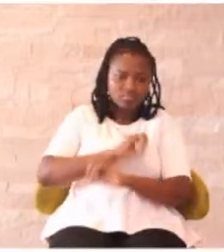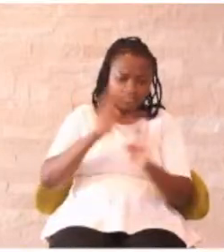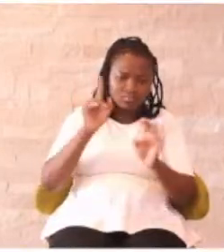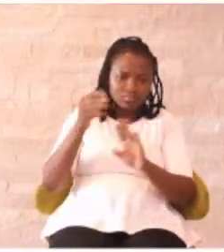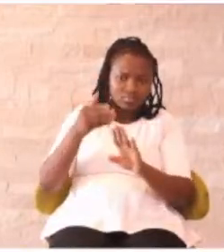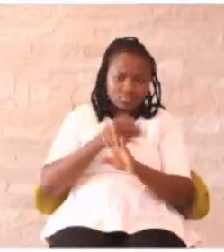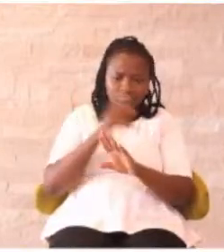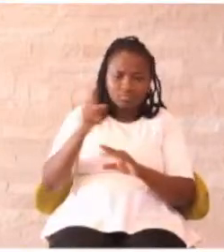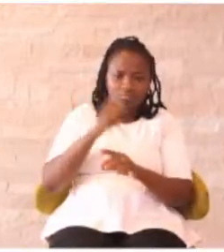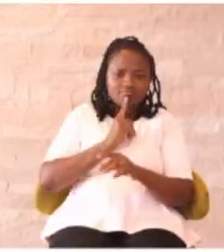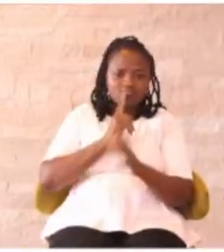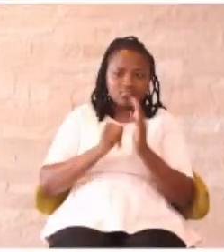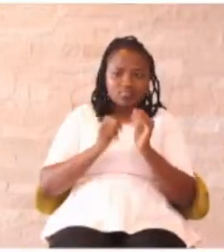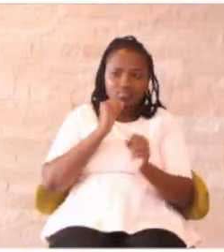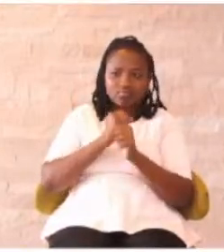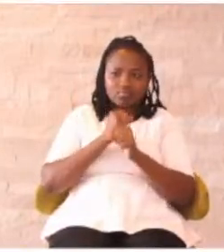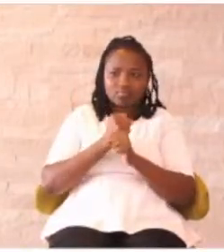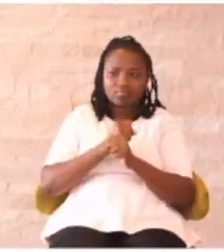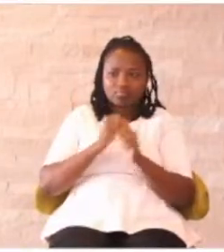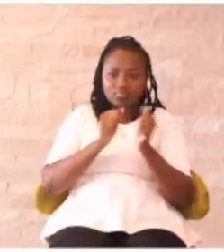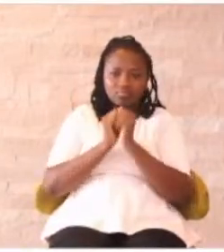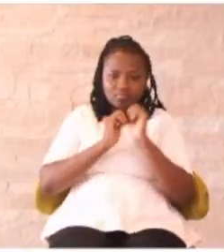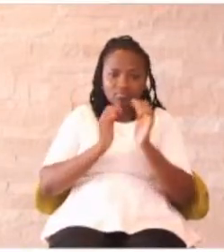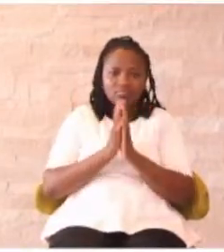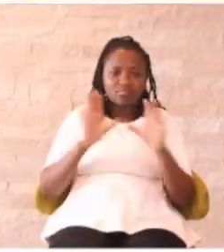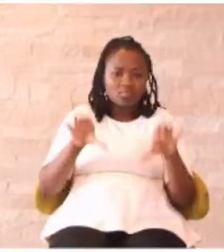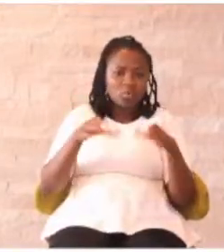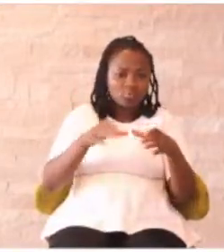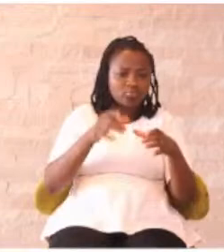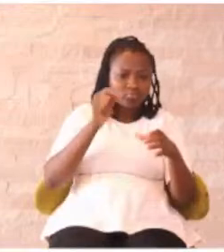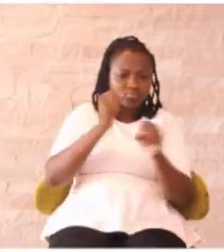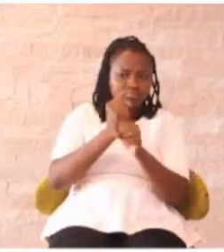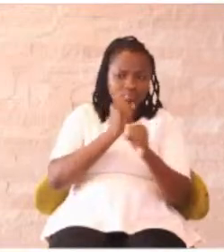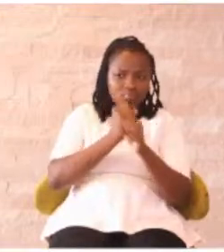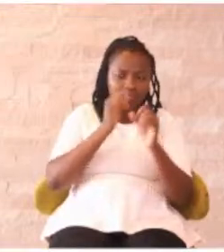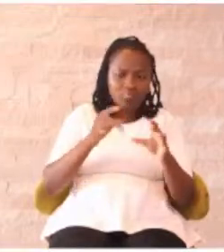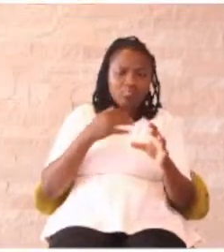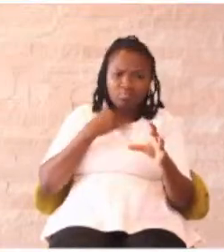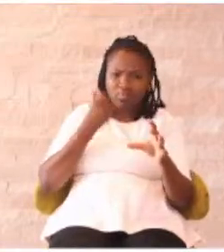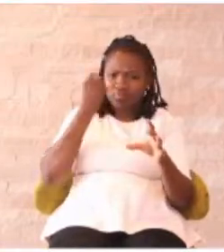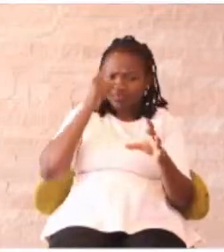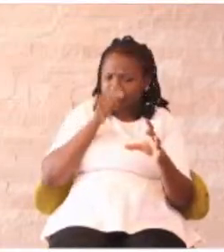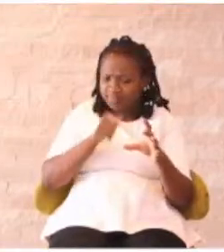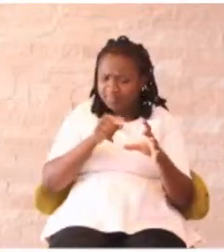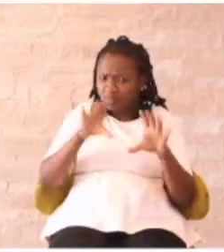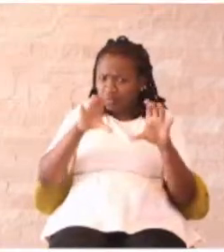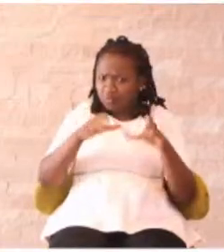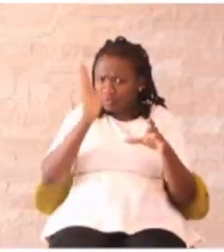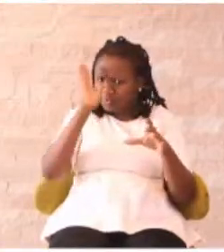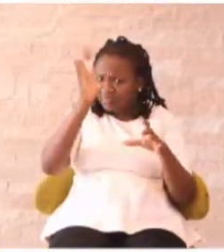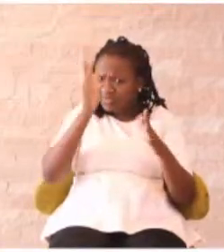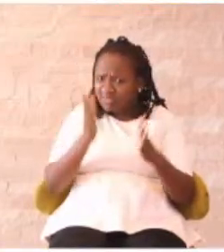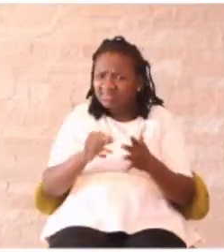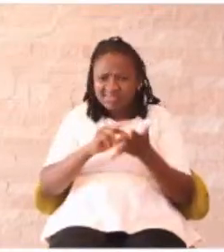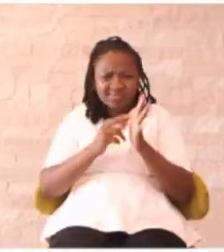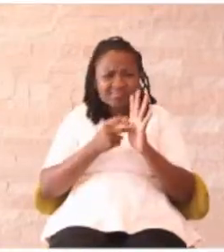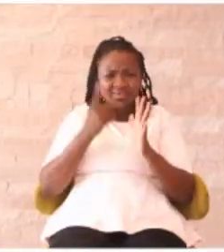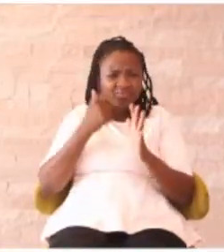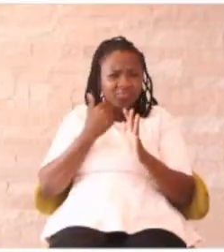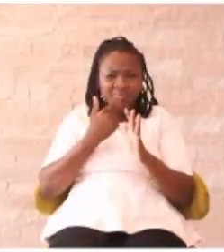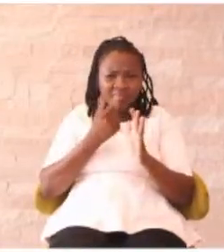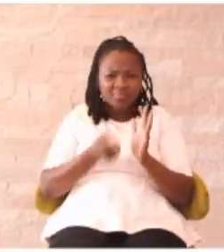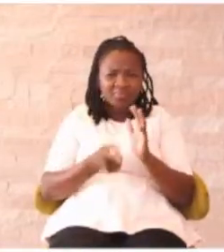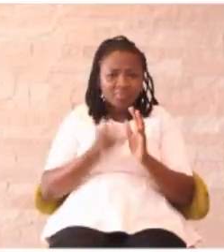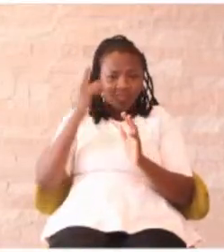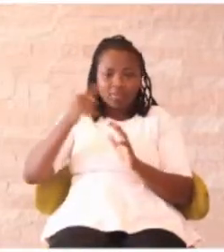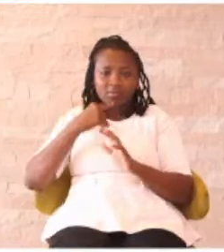you work with community facilitators. I just wanted to understand the community facilitators, because you said you have